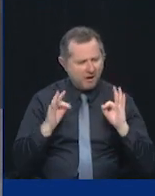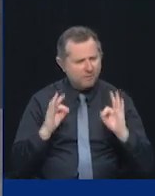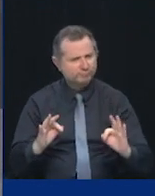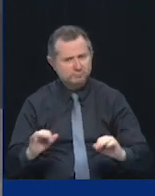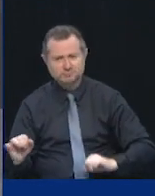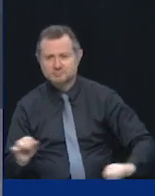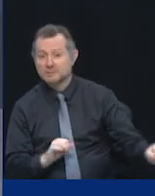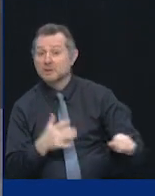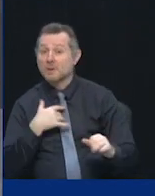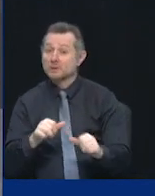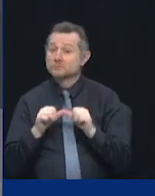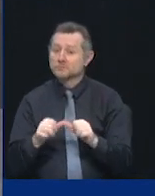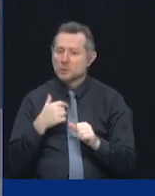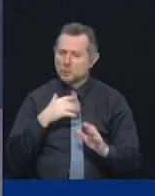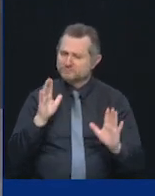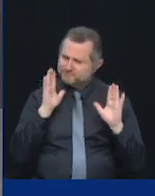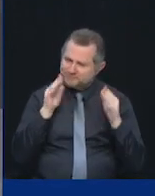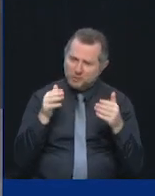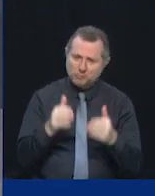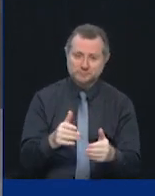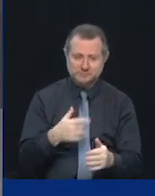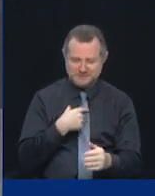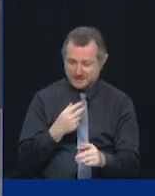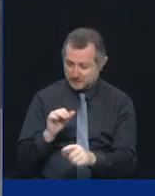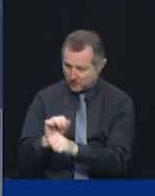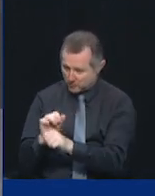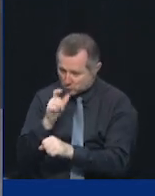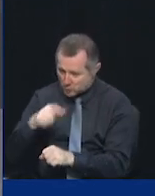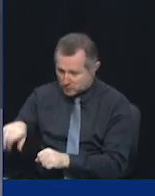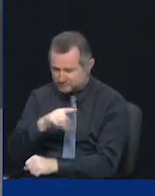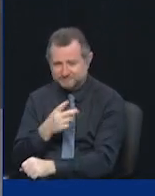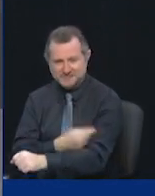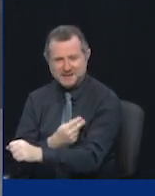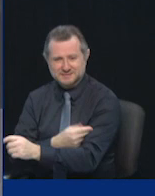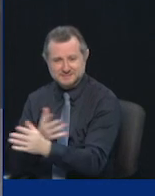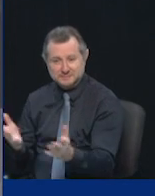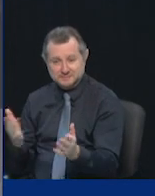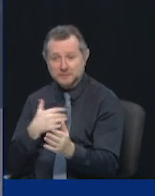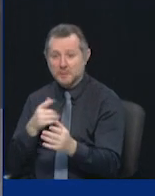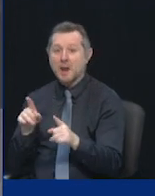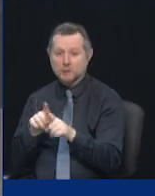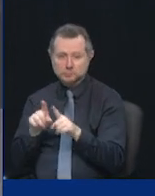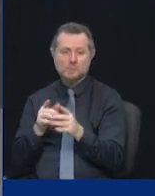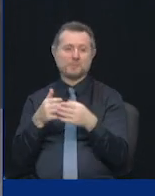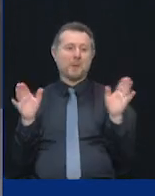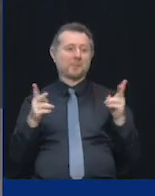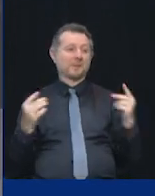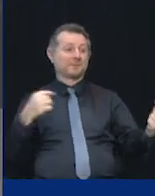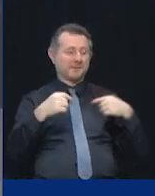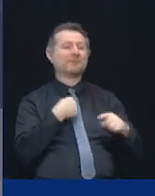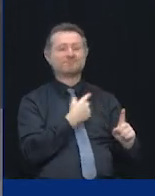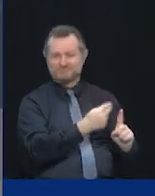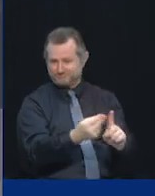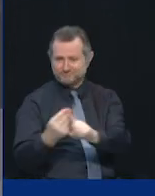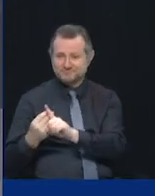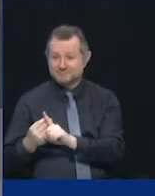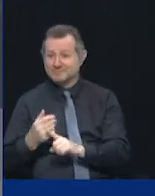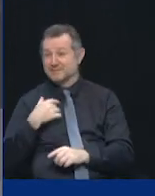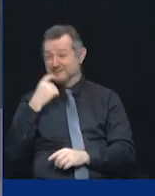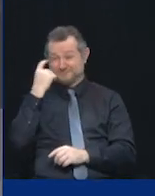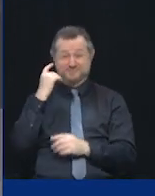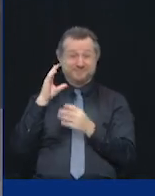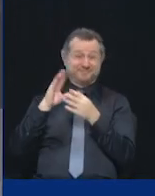efforts to vaccinate its employees to helping vaccinate the public too. As Sarah mentioned, we will be providing